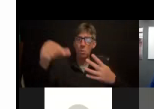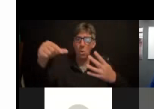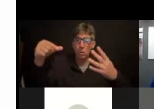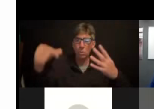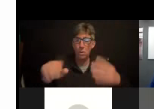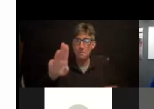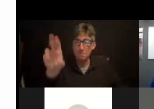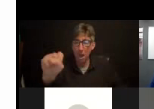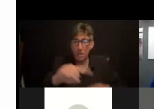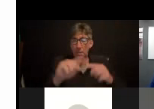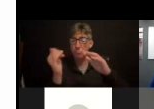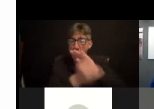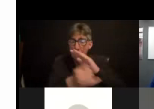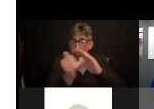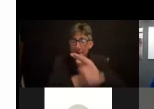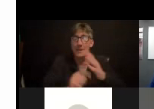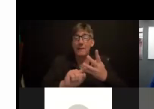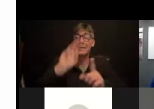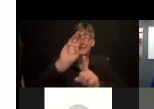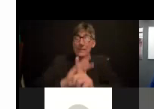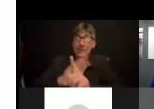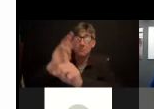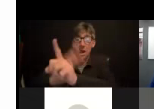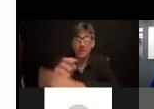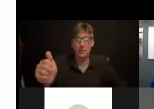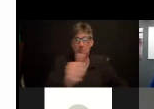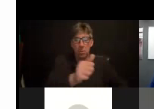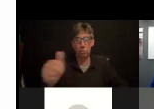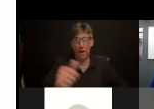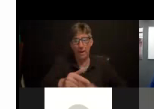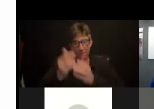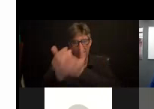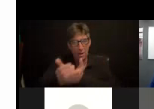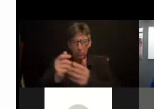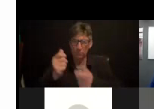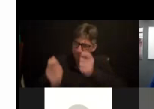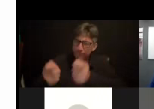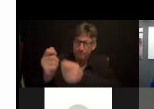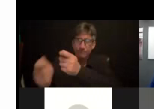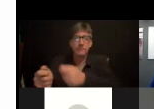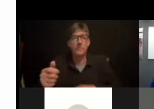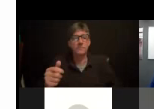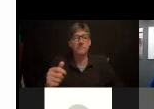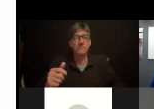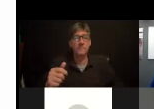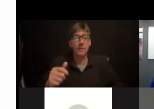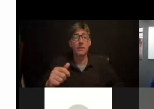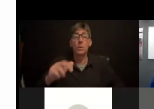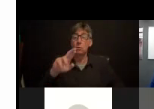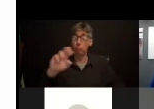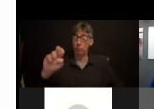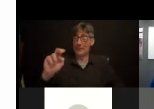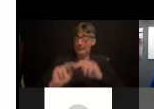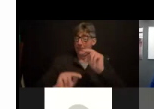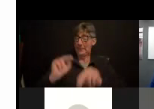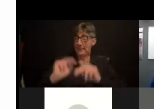and ferry. And then as we think about when and how we rebuild and restore service, knowing that when we rebuild, the